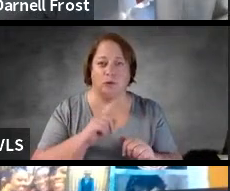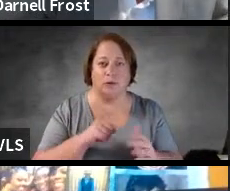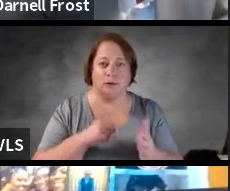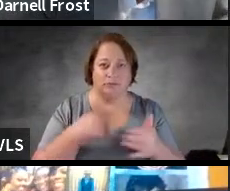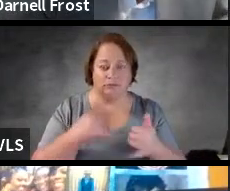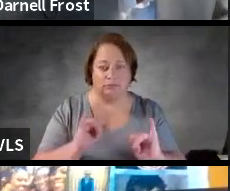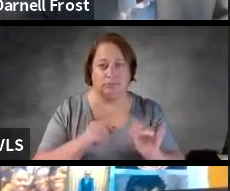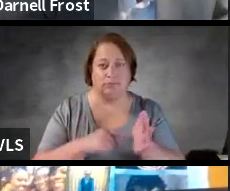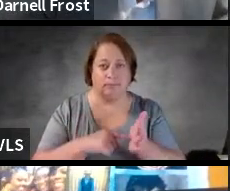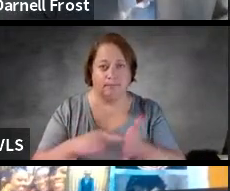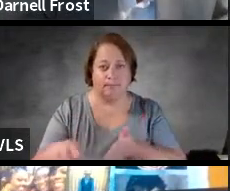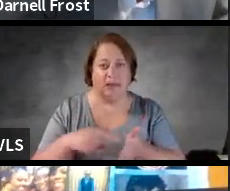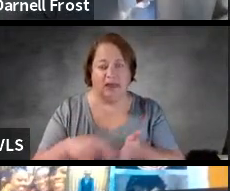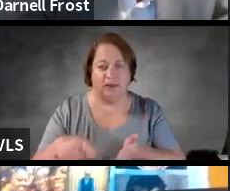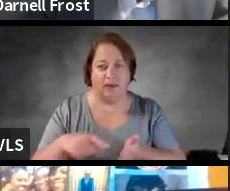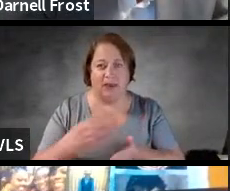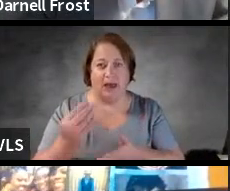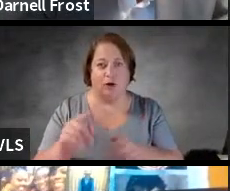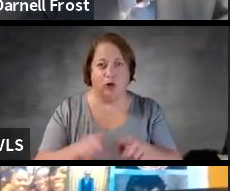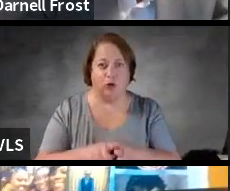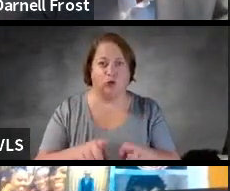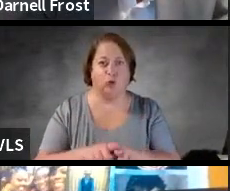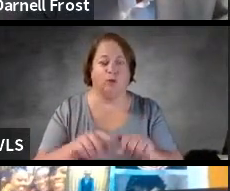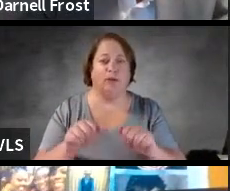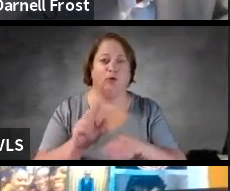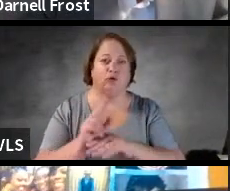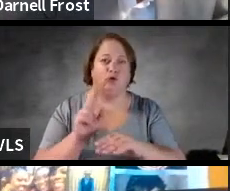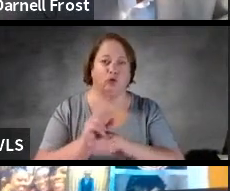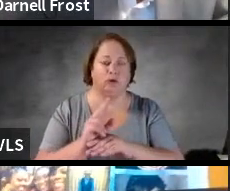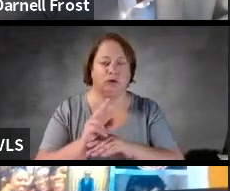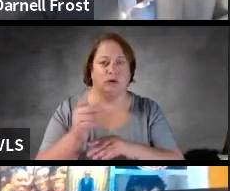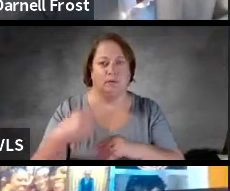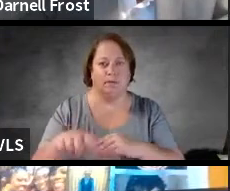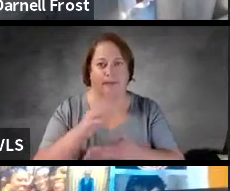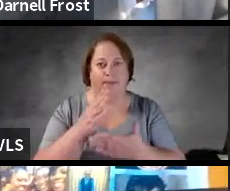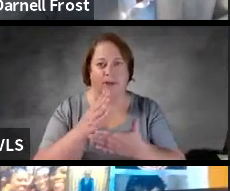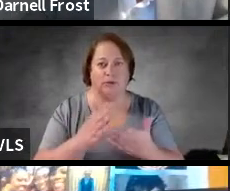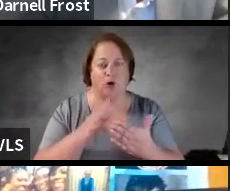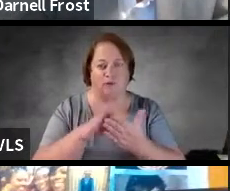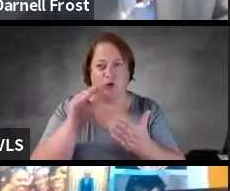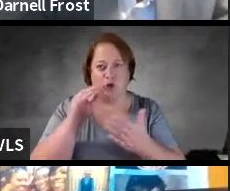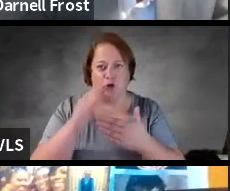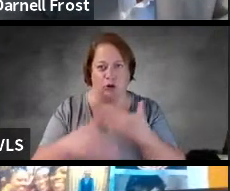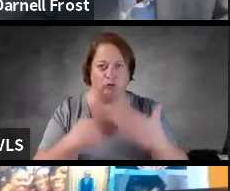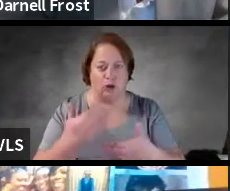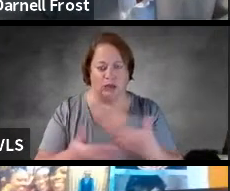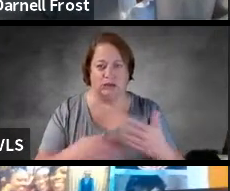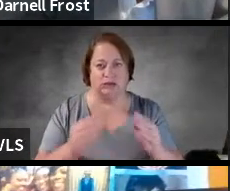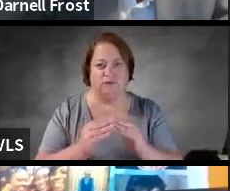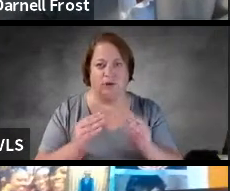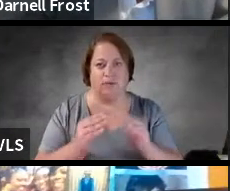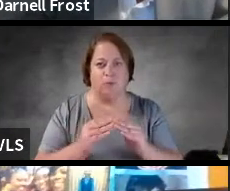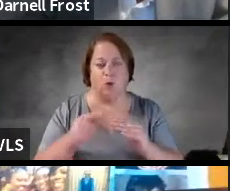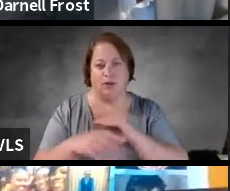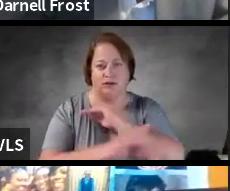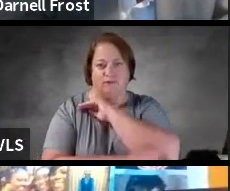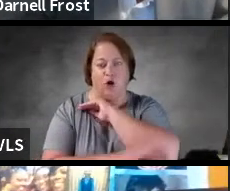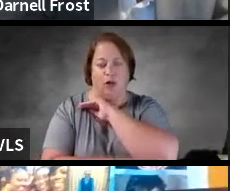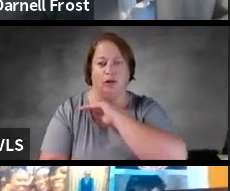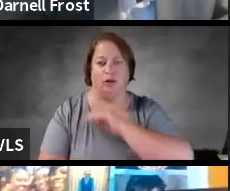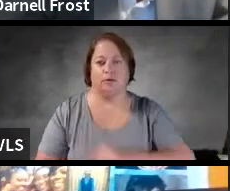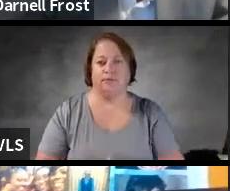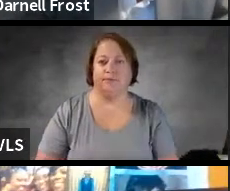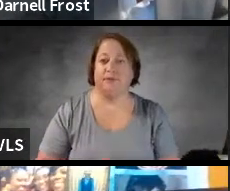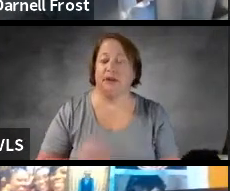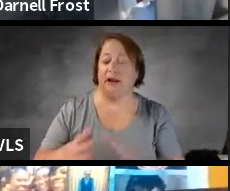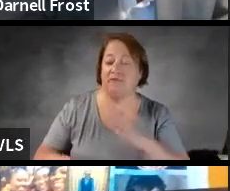staff and also to be able to utilize them as part of the learning process even more this fall. And if I